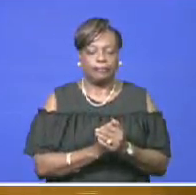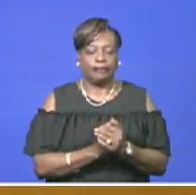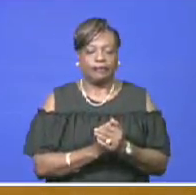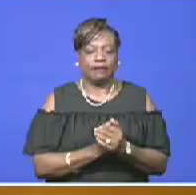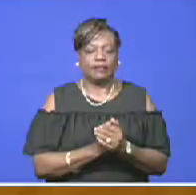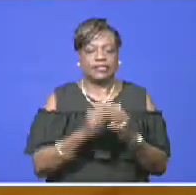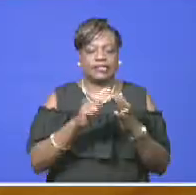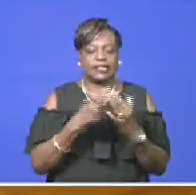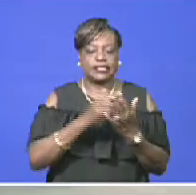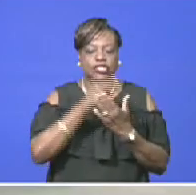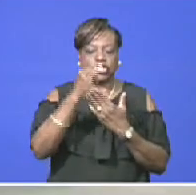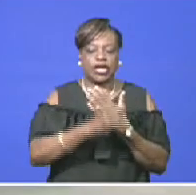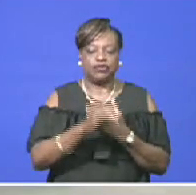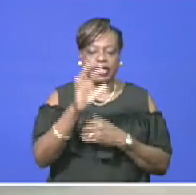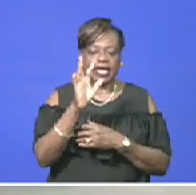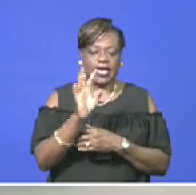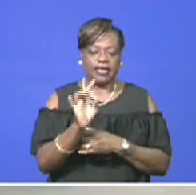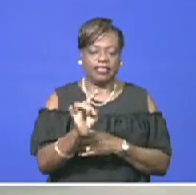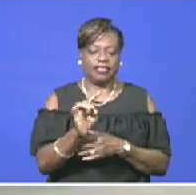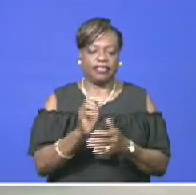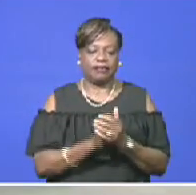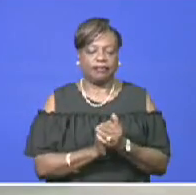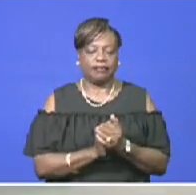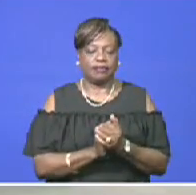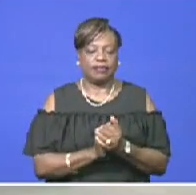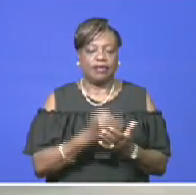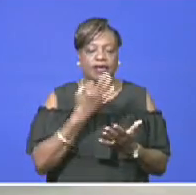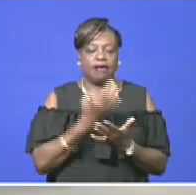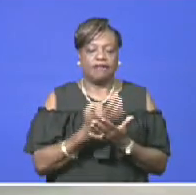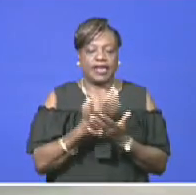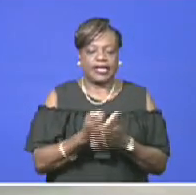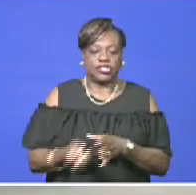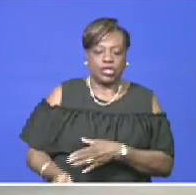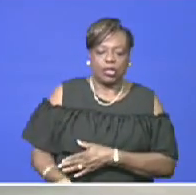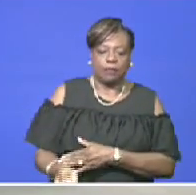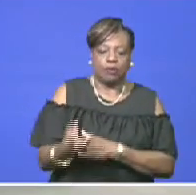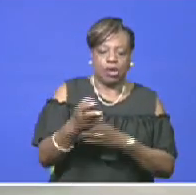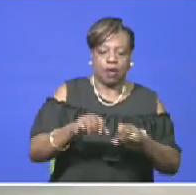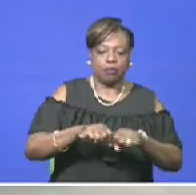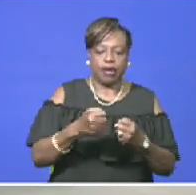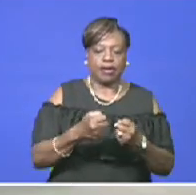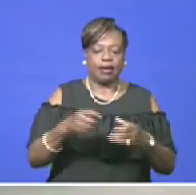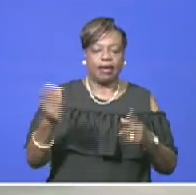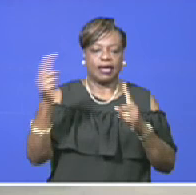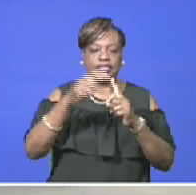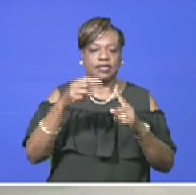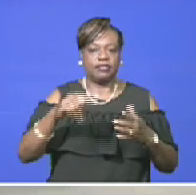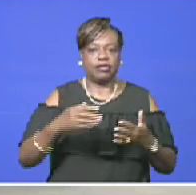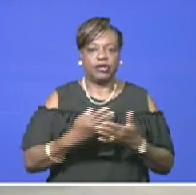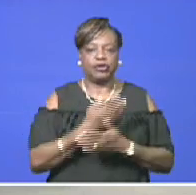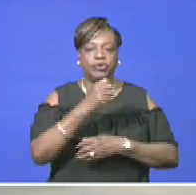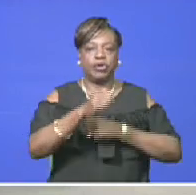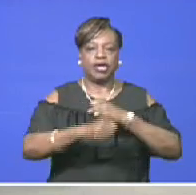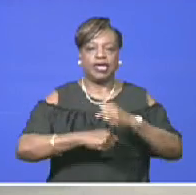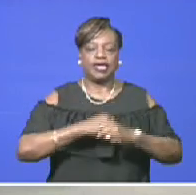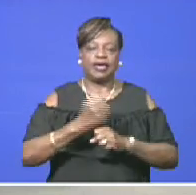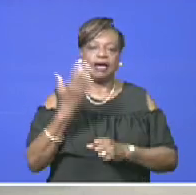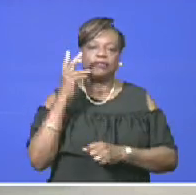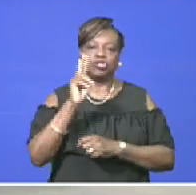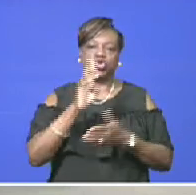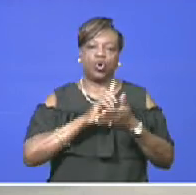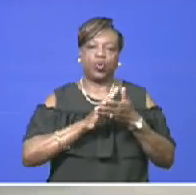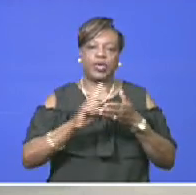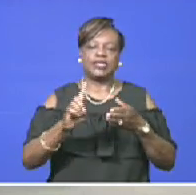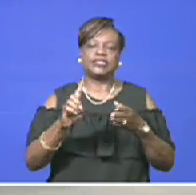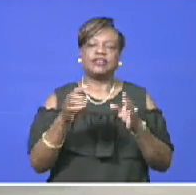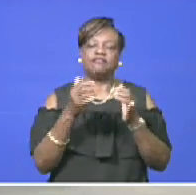on January 8th. The Financial Bowling League also on break until the new year. After 2 weeks of play in the second half,